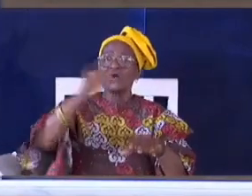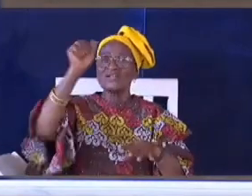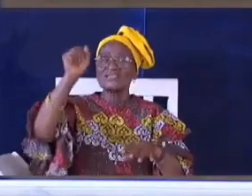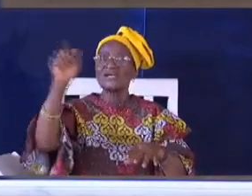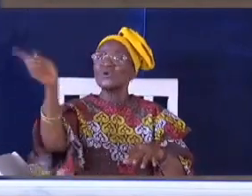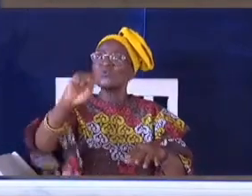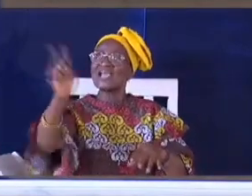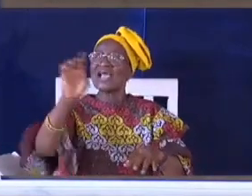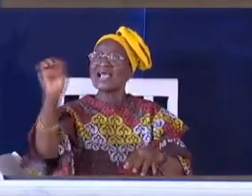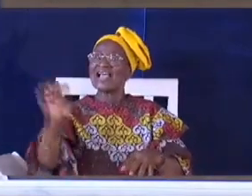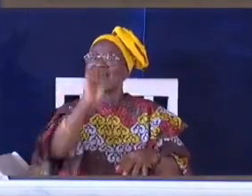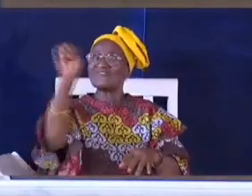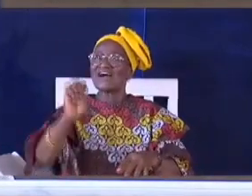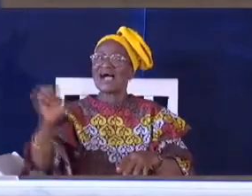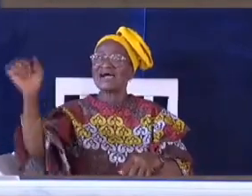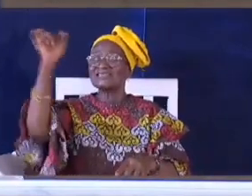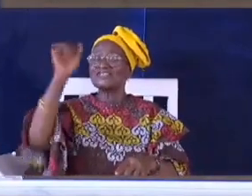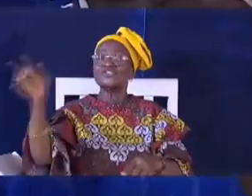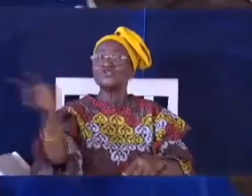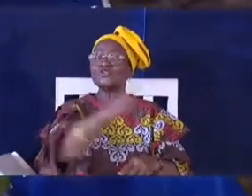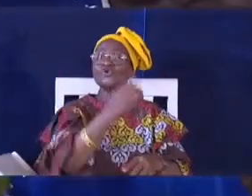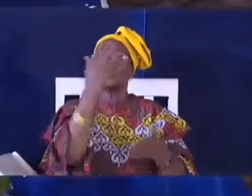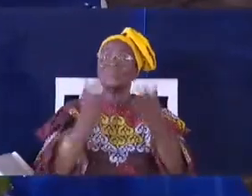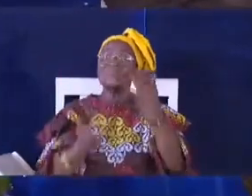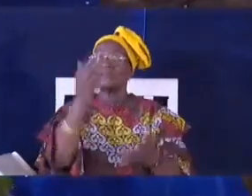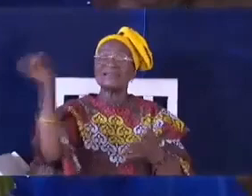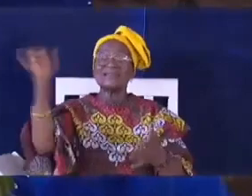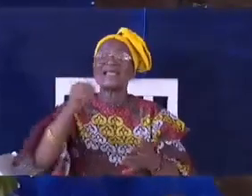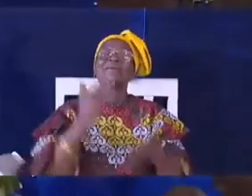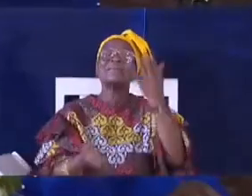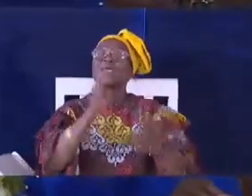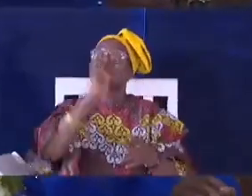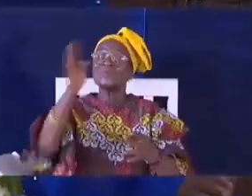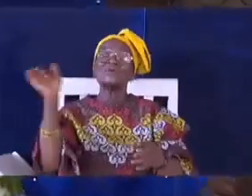will hear a sound from heaven.